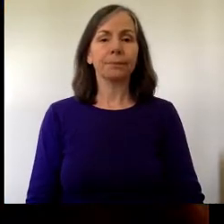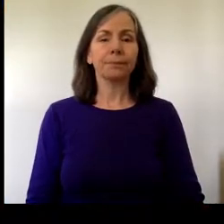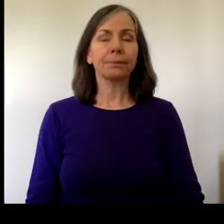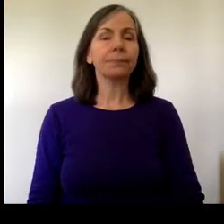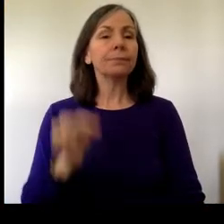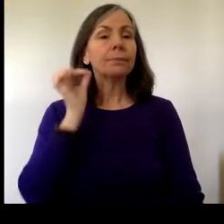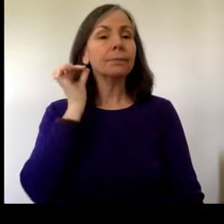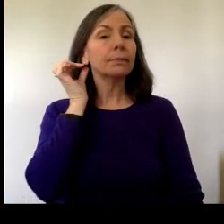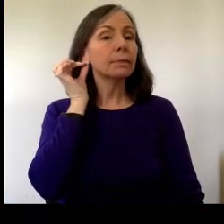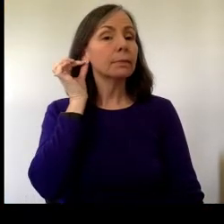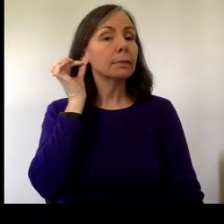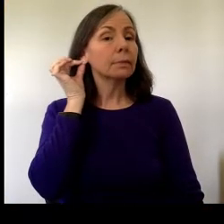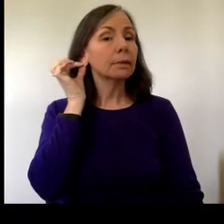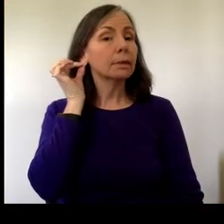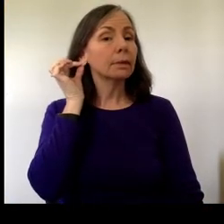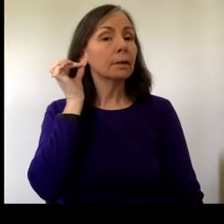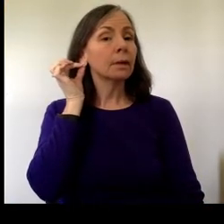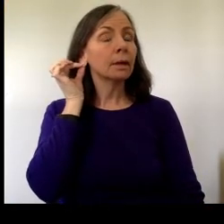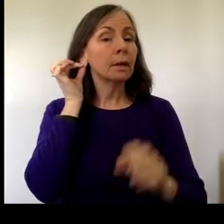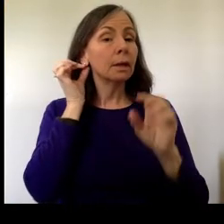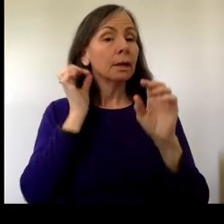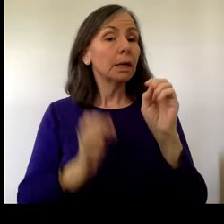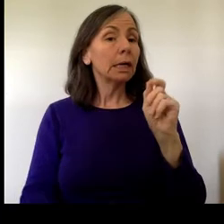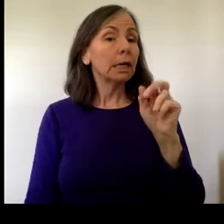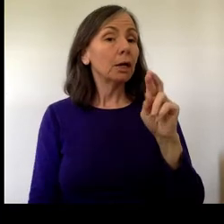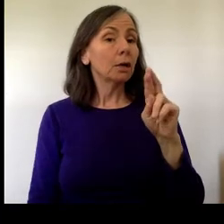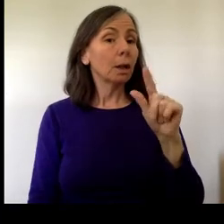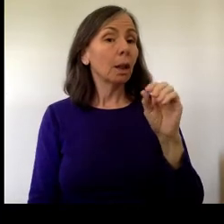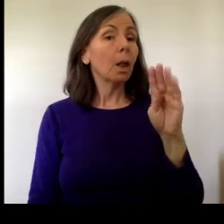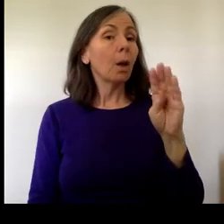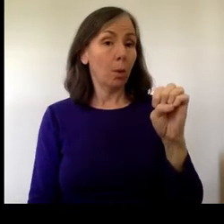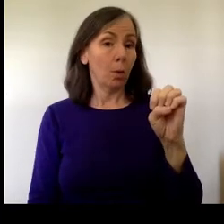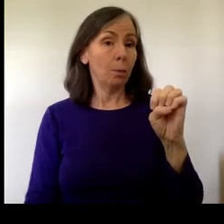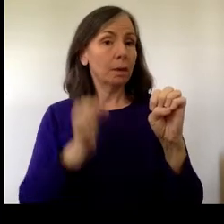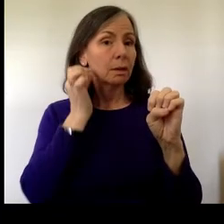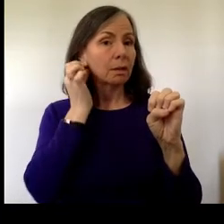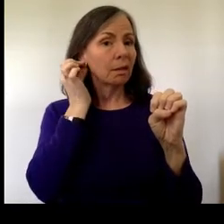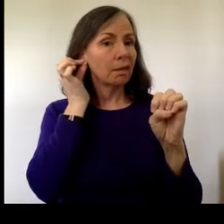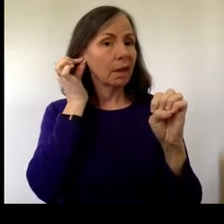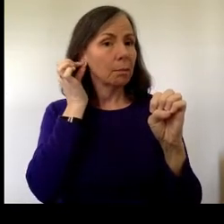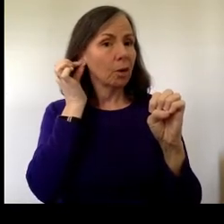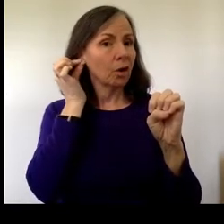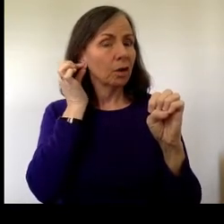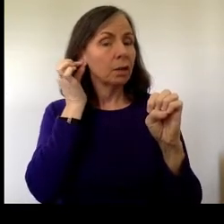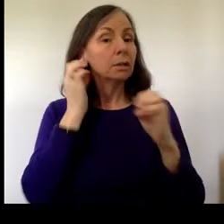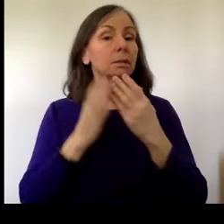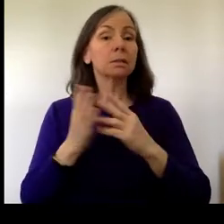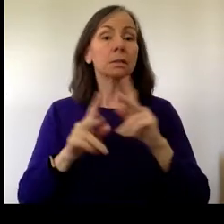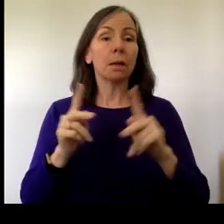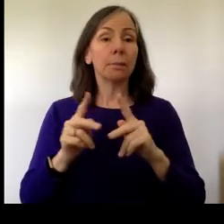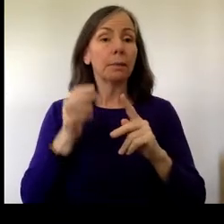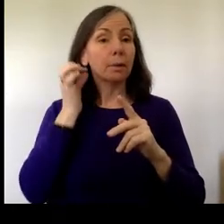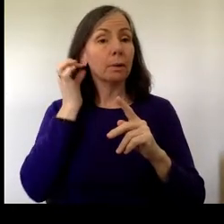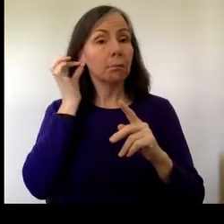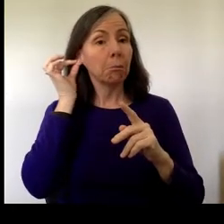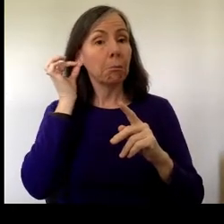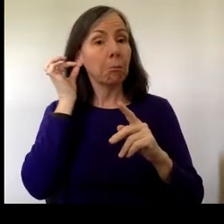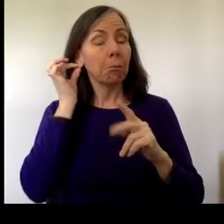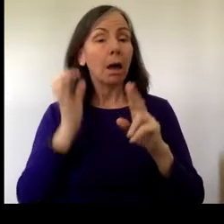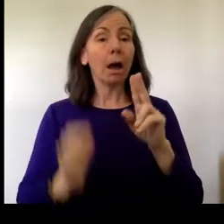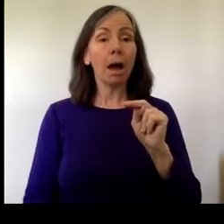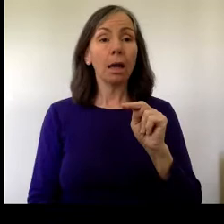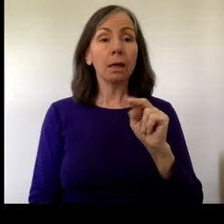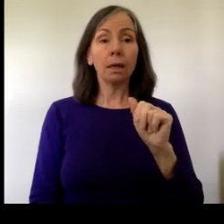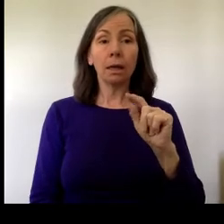Earlobes. So some people's earlobes are what we call unattached, or they're free hanging. And